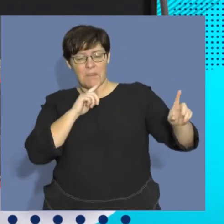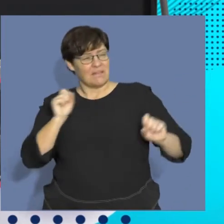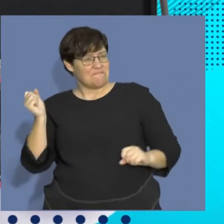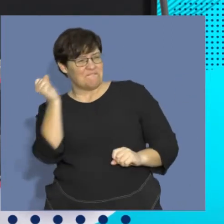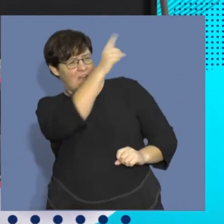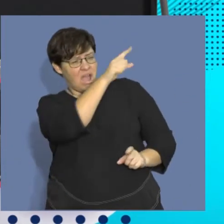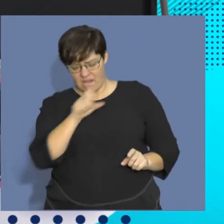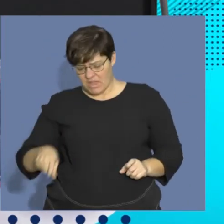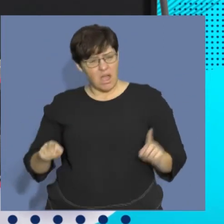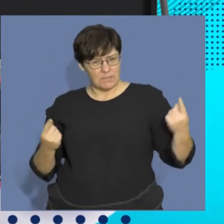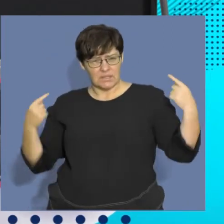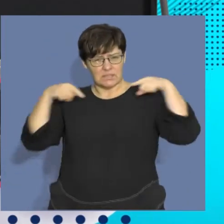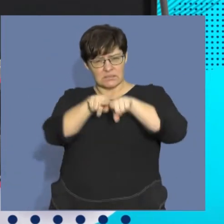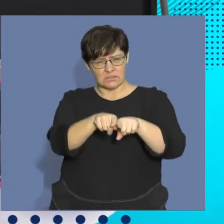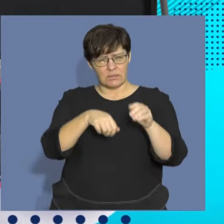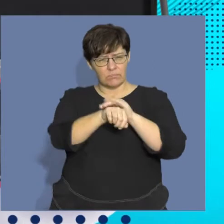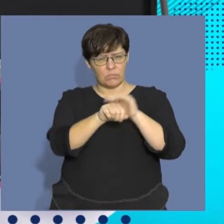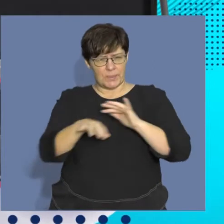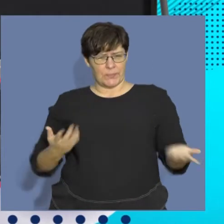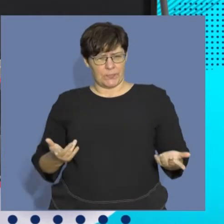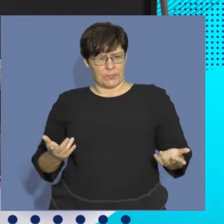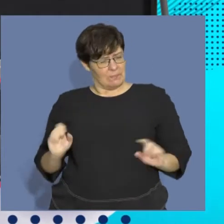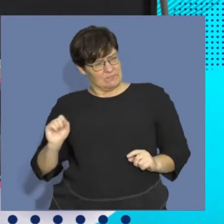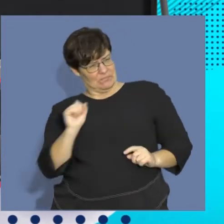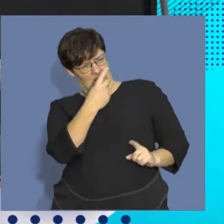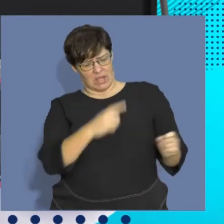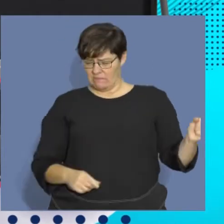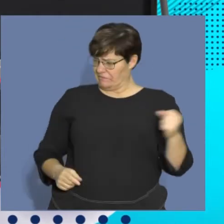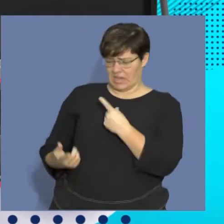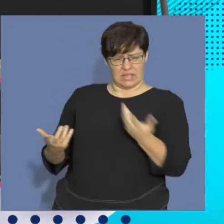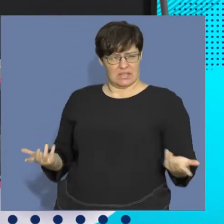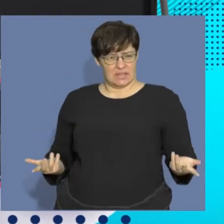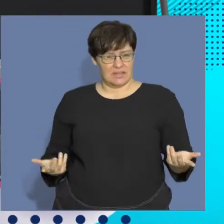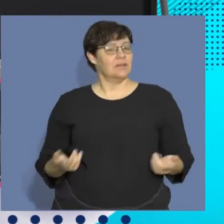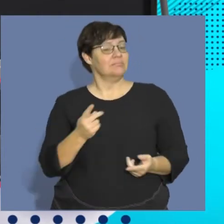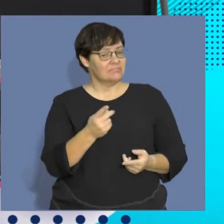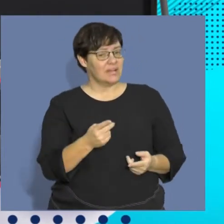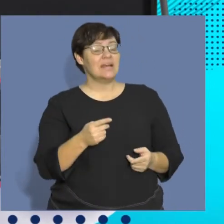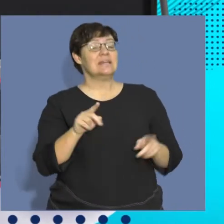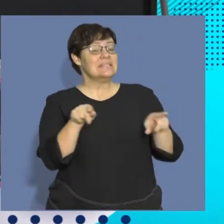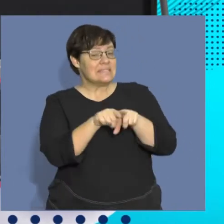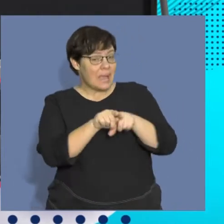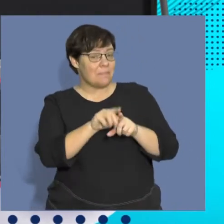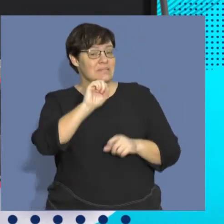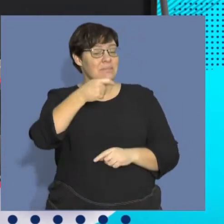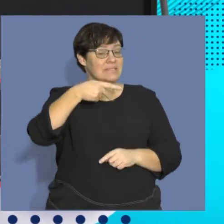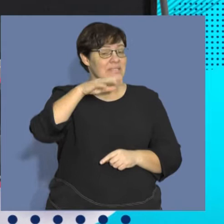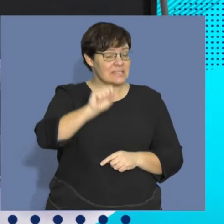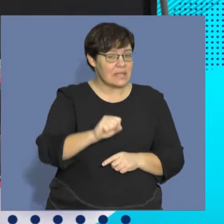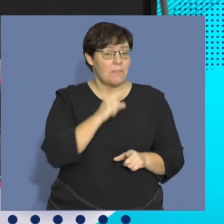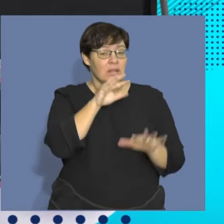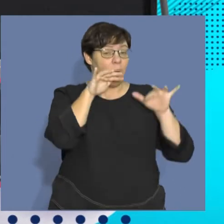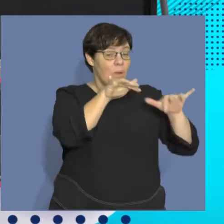of kilometers apart. So we refer to them as the same species, but two separate